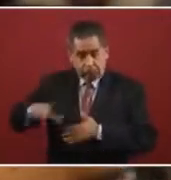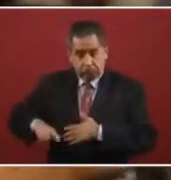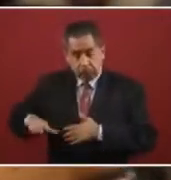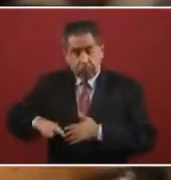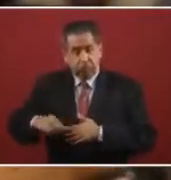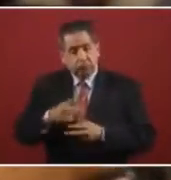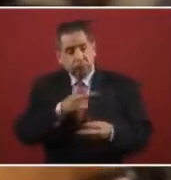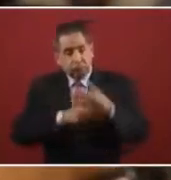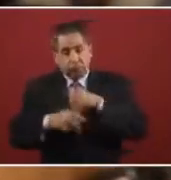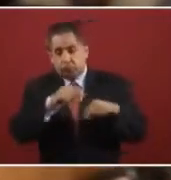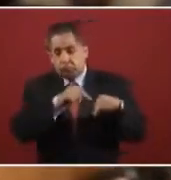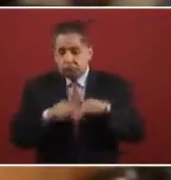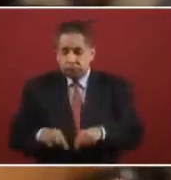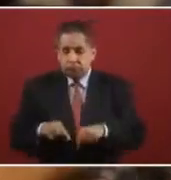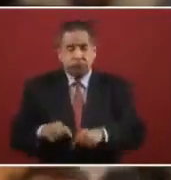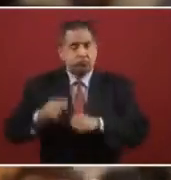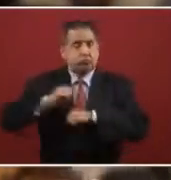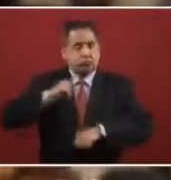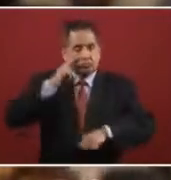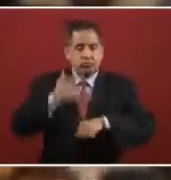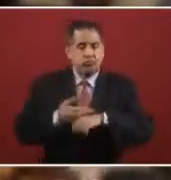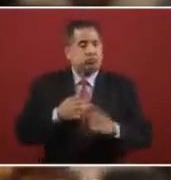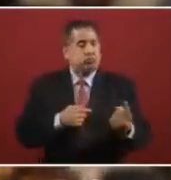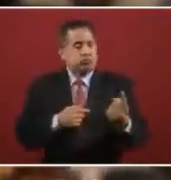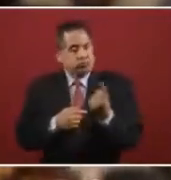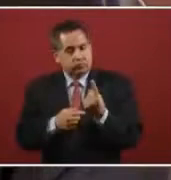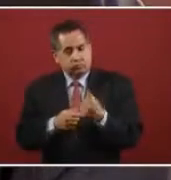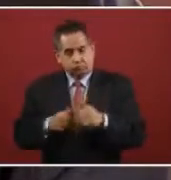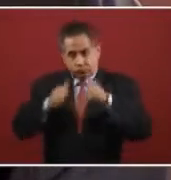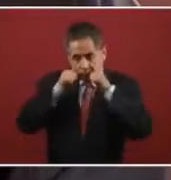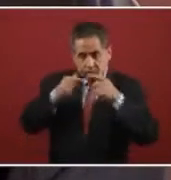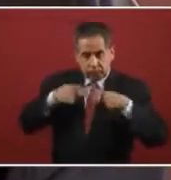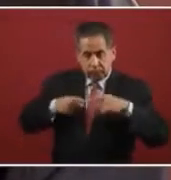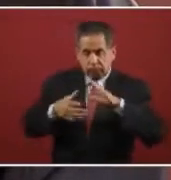Because it's a commitment by your people so that